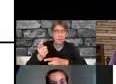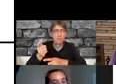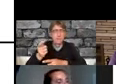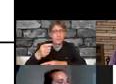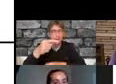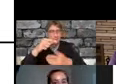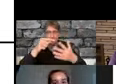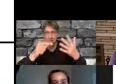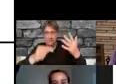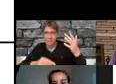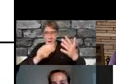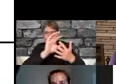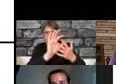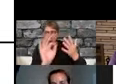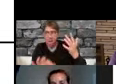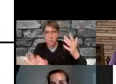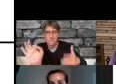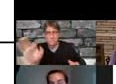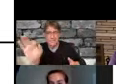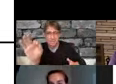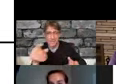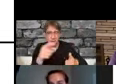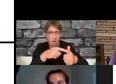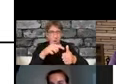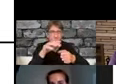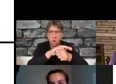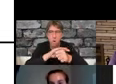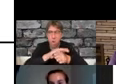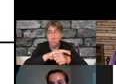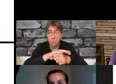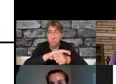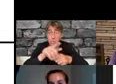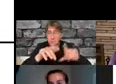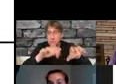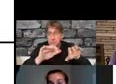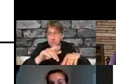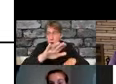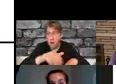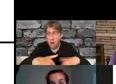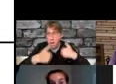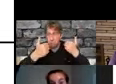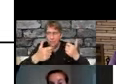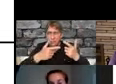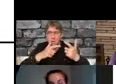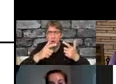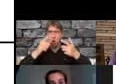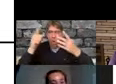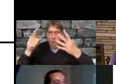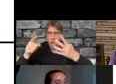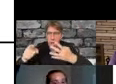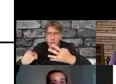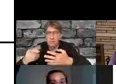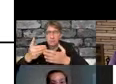plan. Again, the location finder allows you to input your address and receive a list of proposed locations near you.